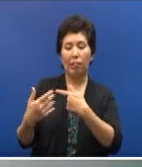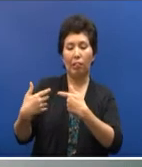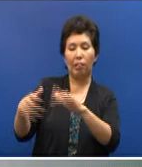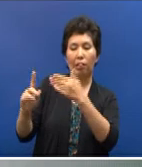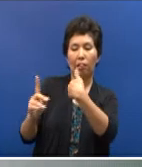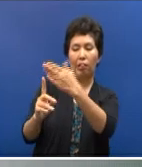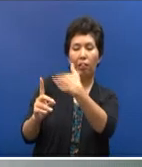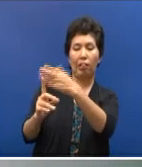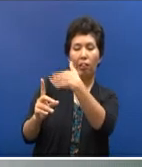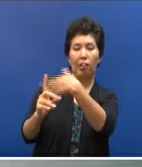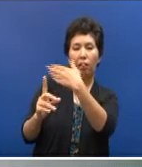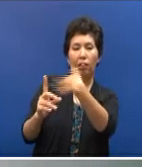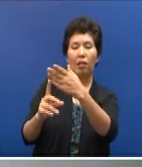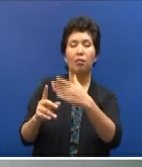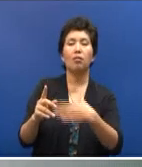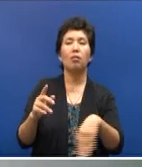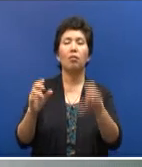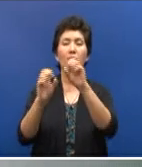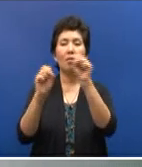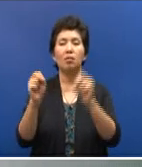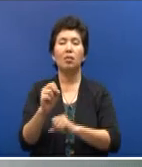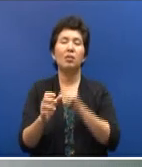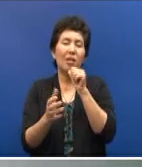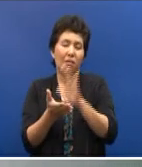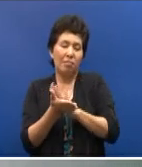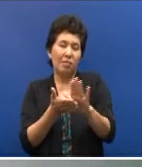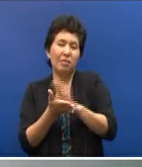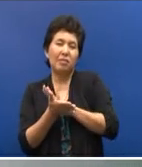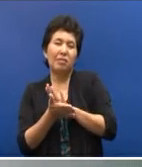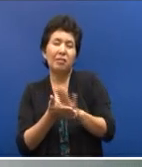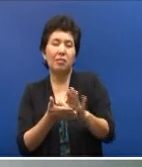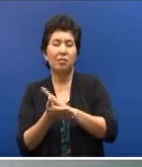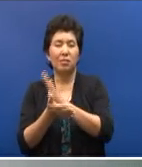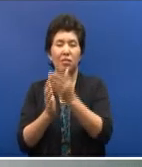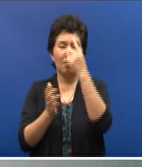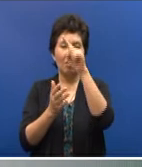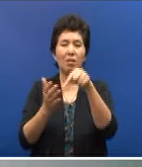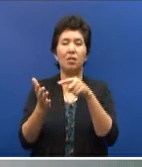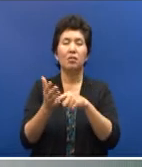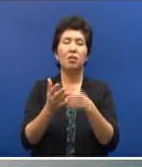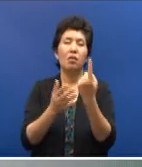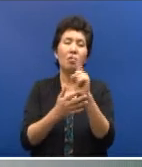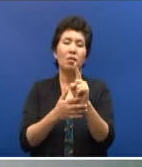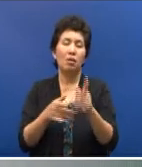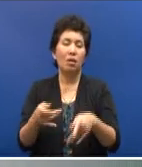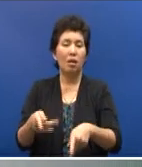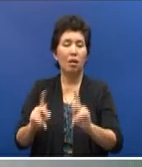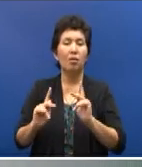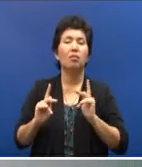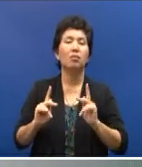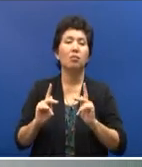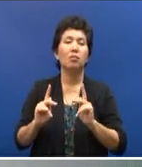system. Okay, so they are considered as unclean, and for that reason, okay, they are only allowed to